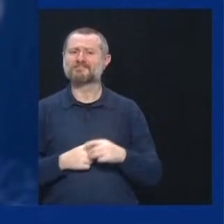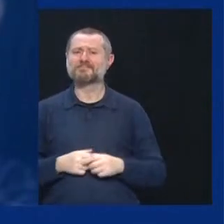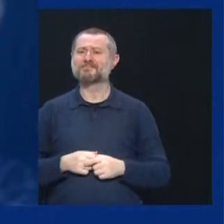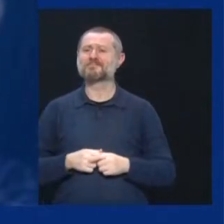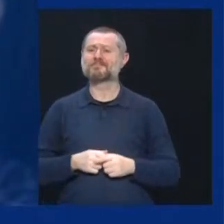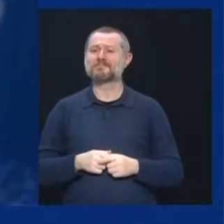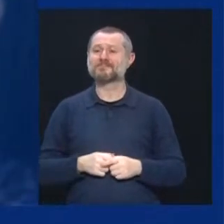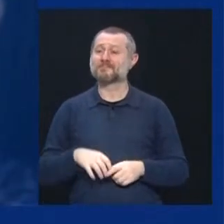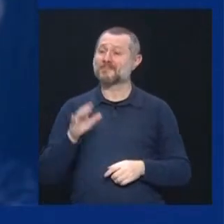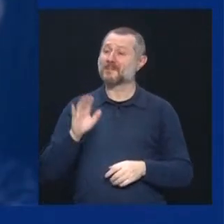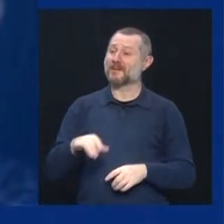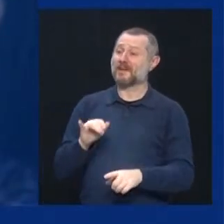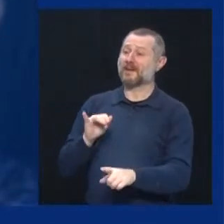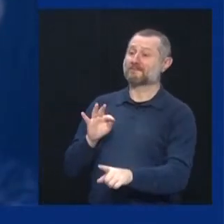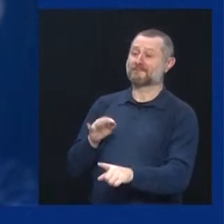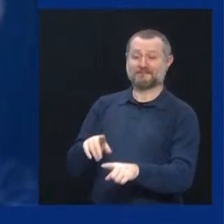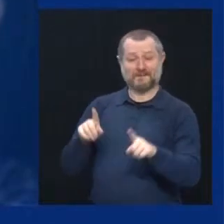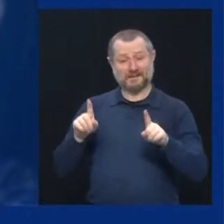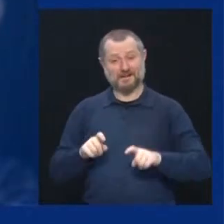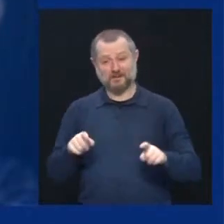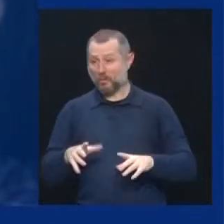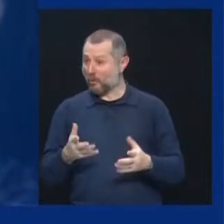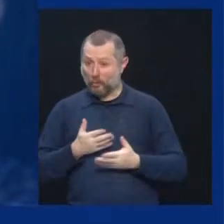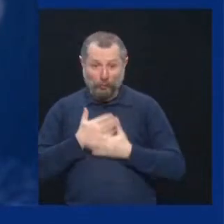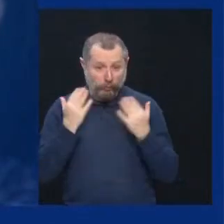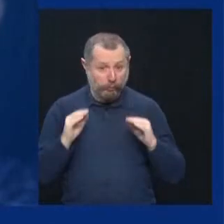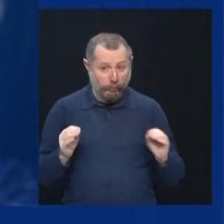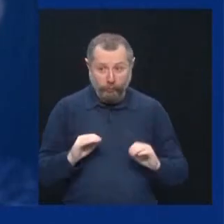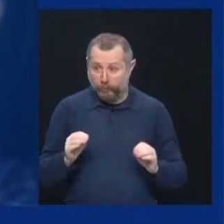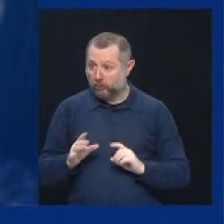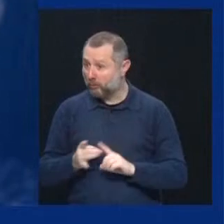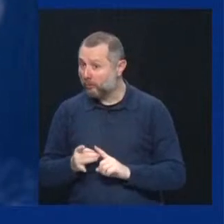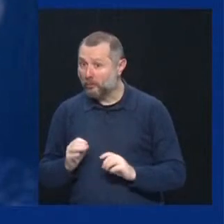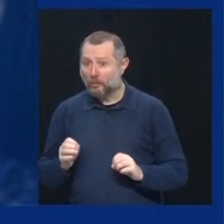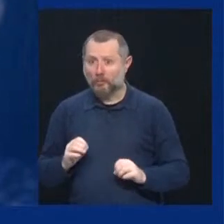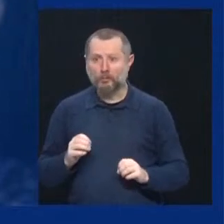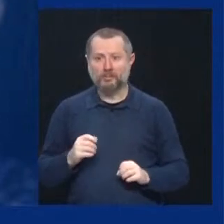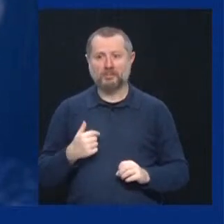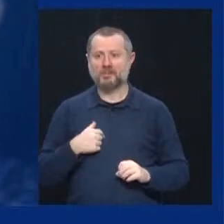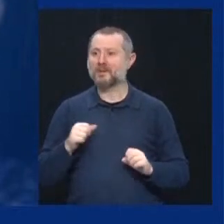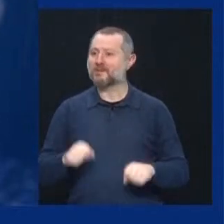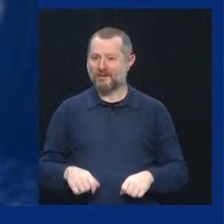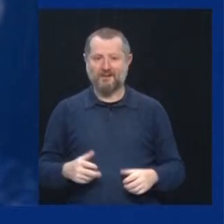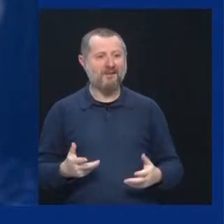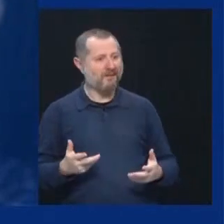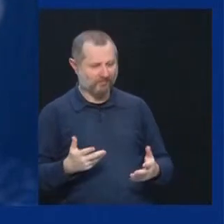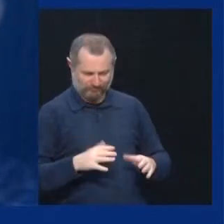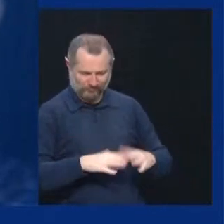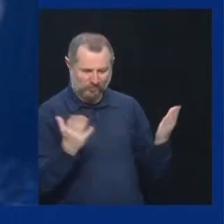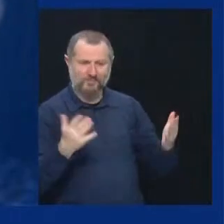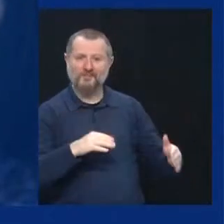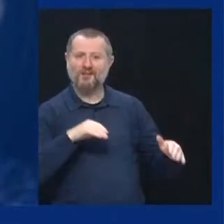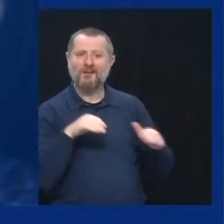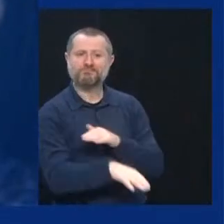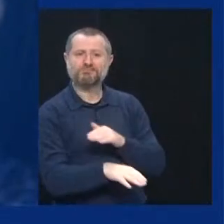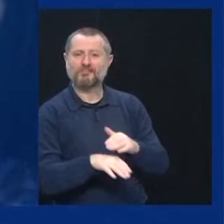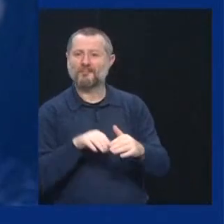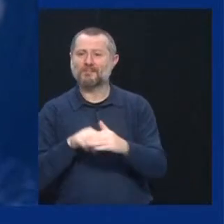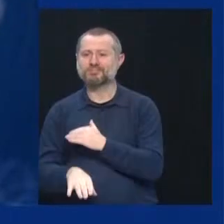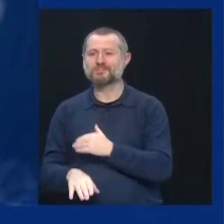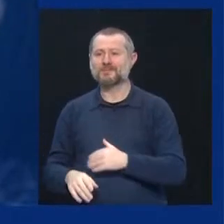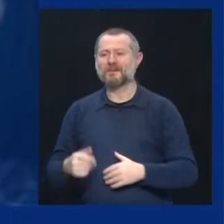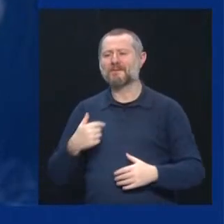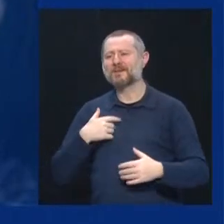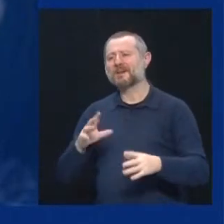is tested and is negative, then you can reopen. I went to visit the President of the